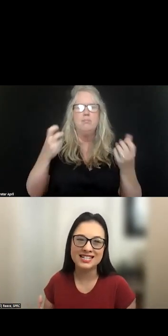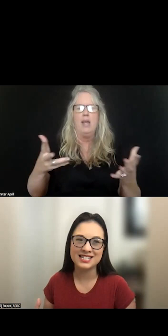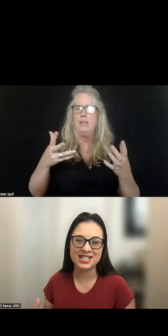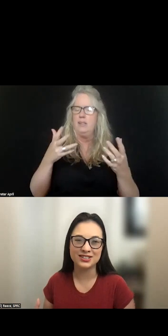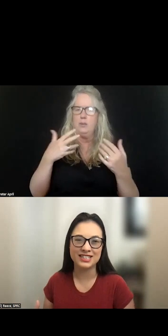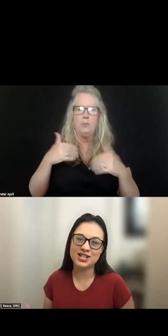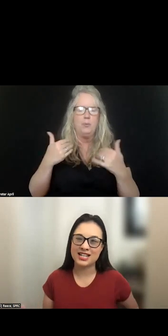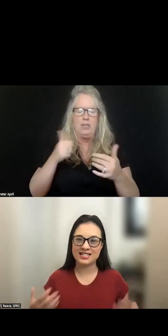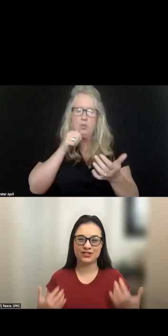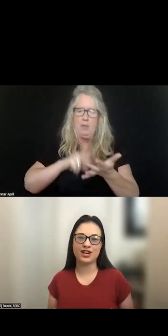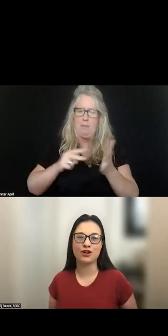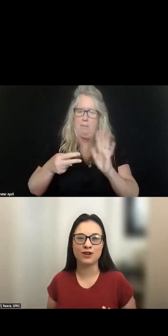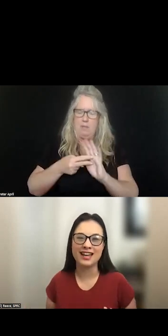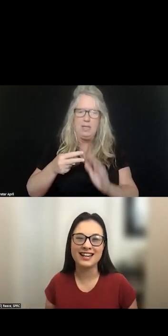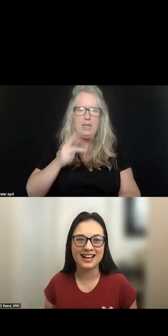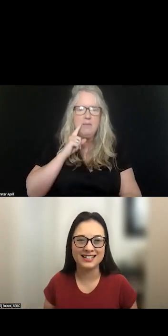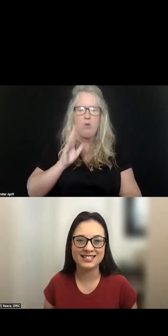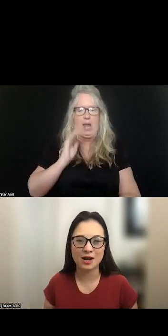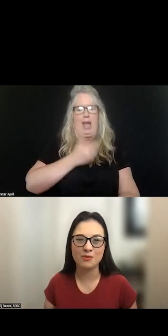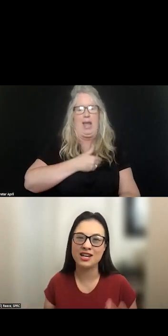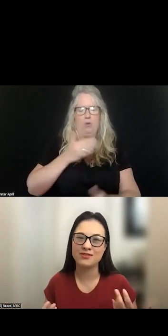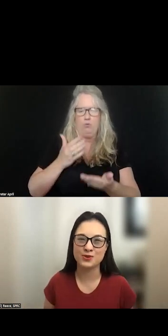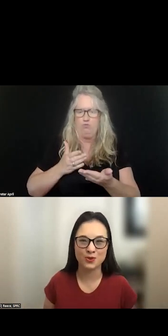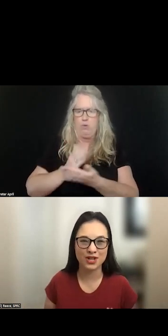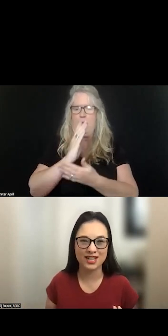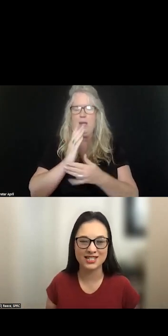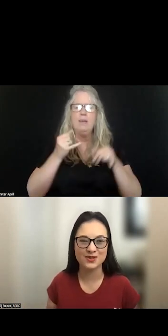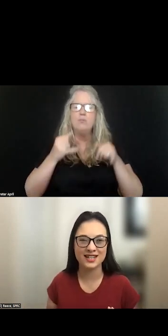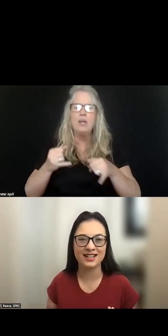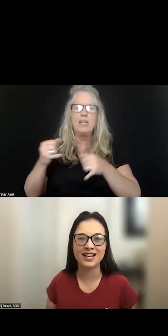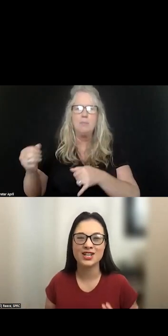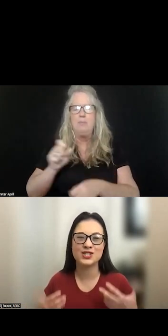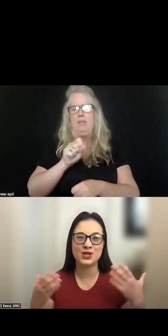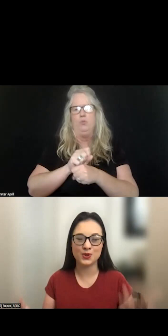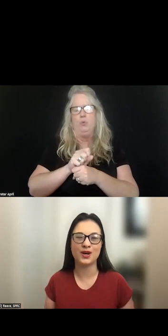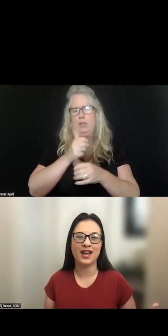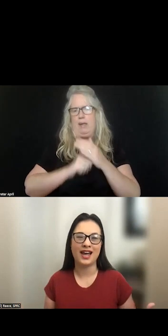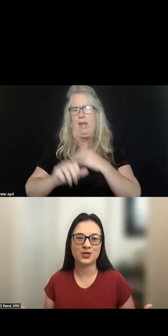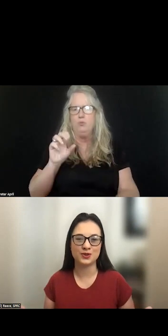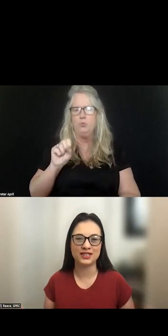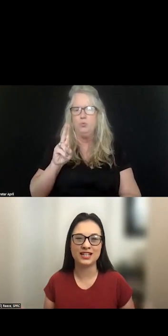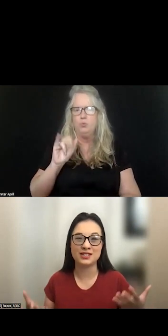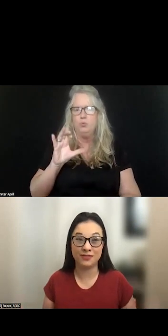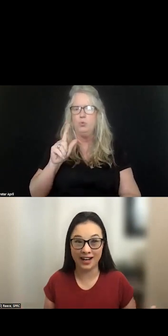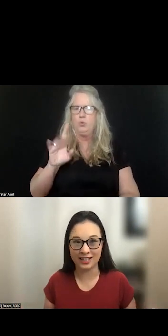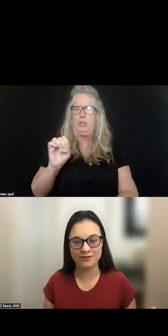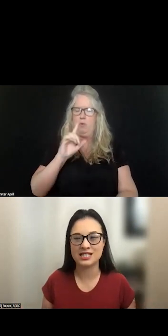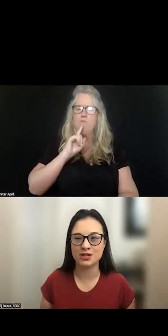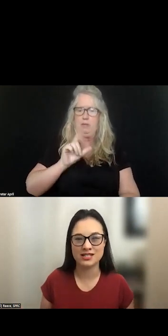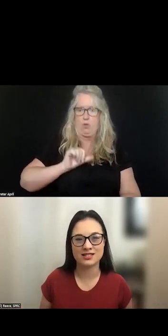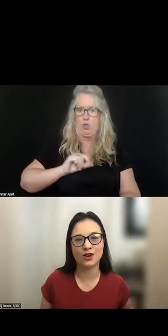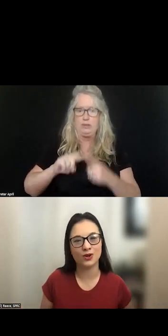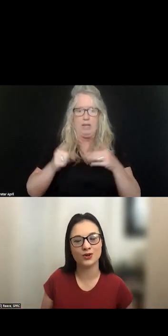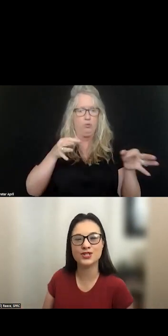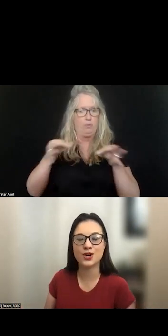not necessarily our right as individuals working in suicide to actually define lived